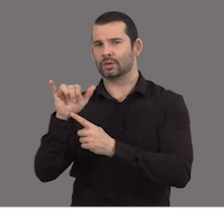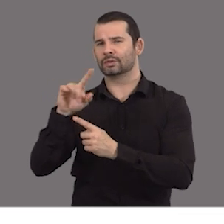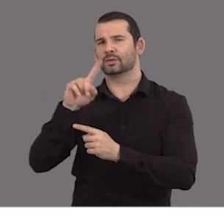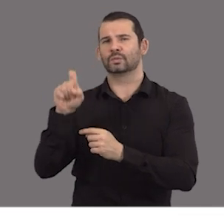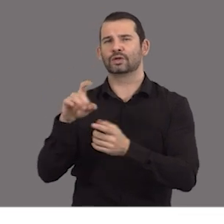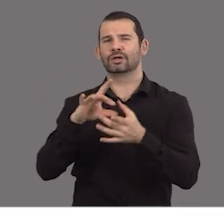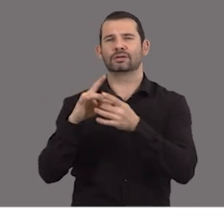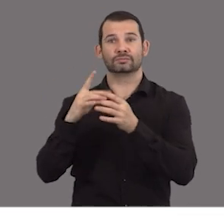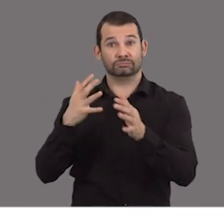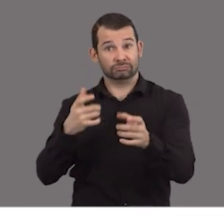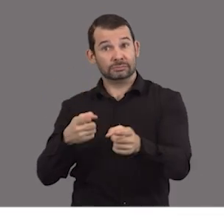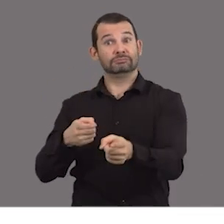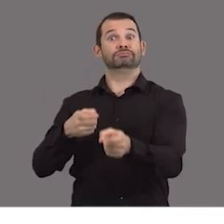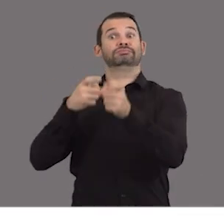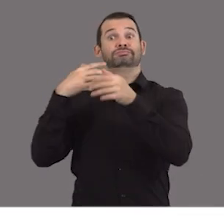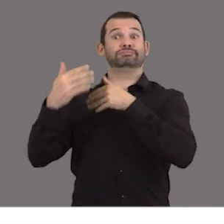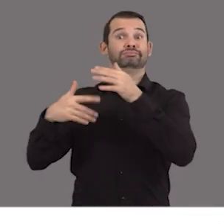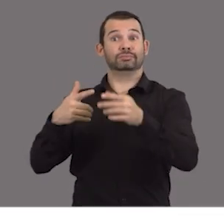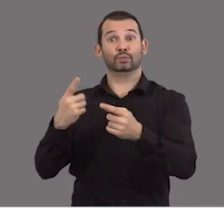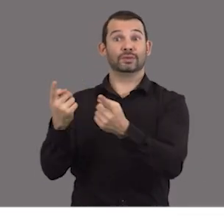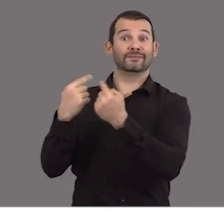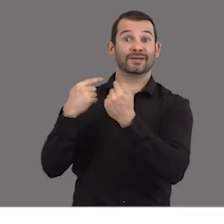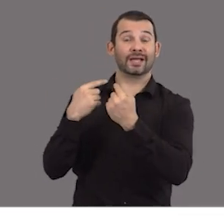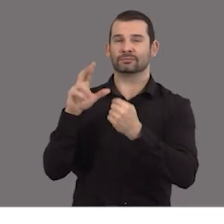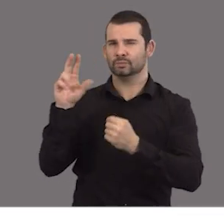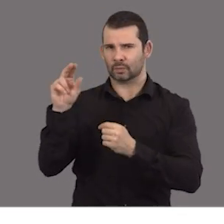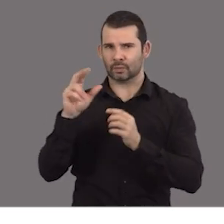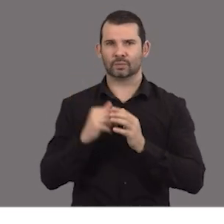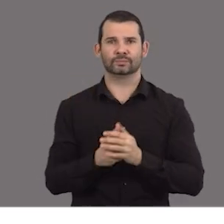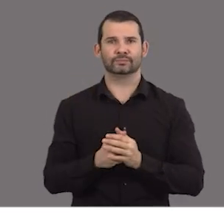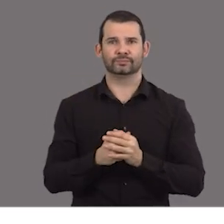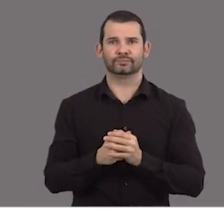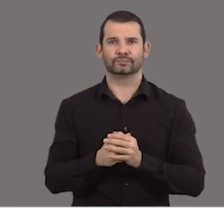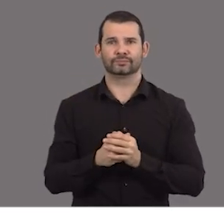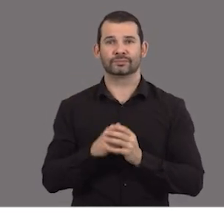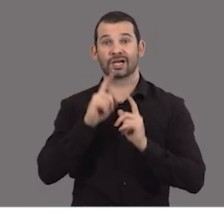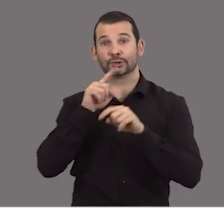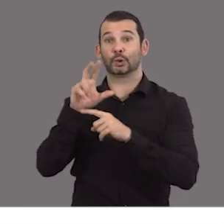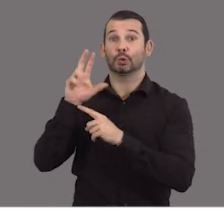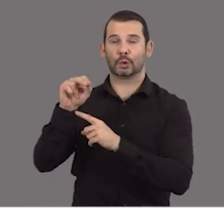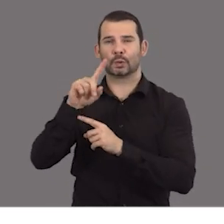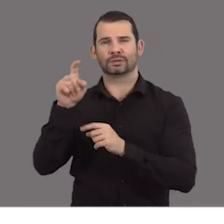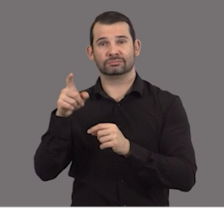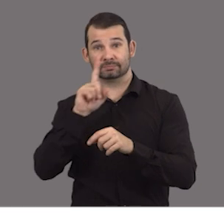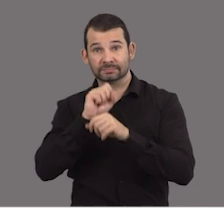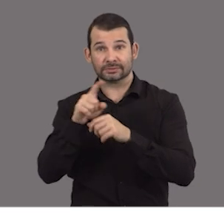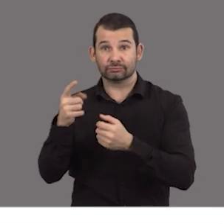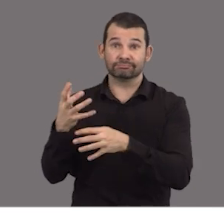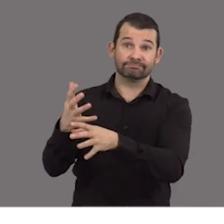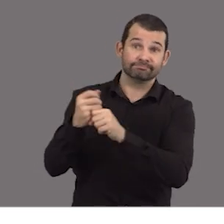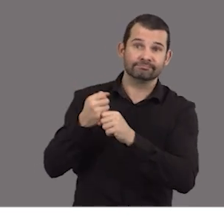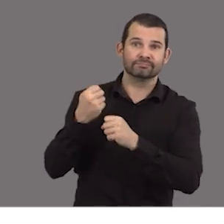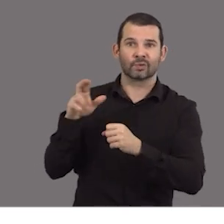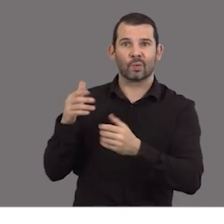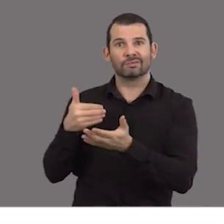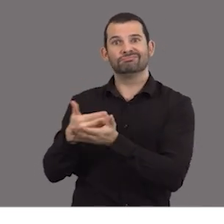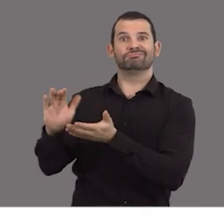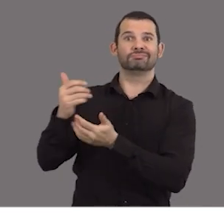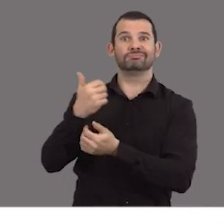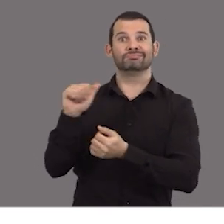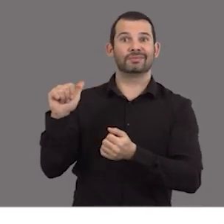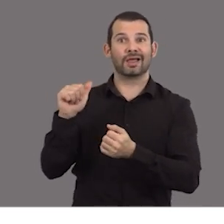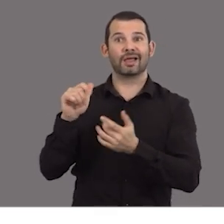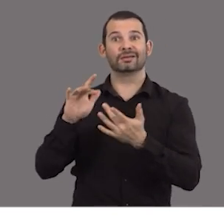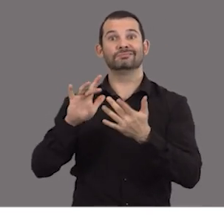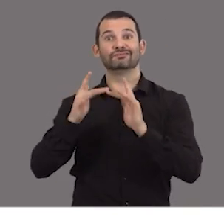Answer no to the question about the accelerated refund. Answer no to the question, did you receive or dispose of